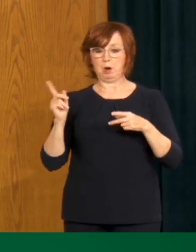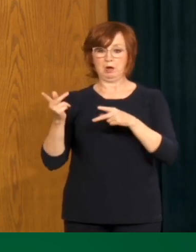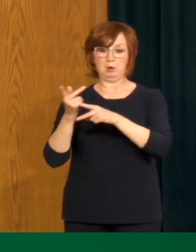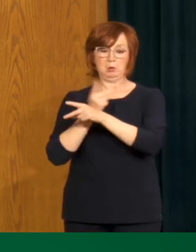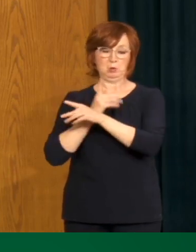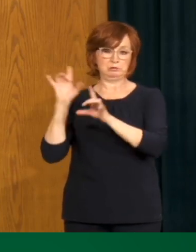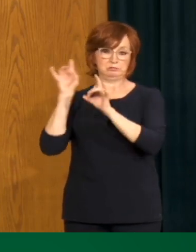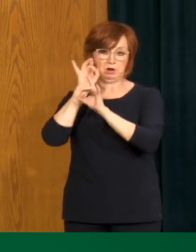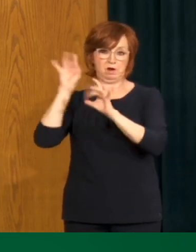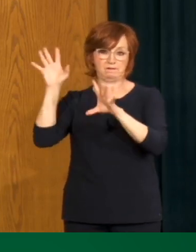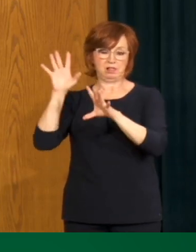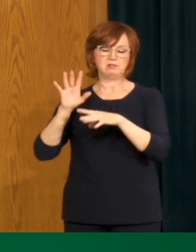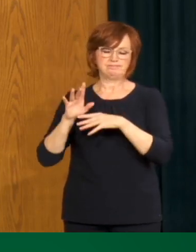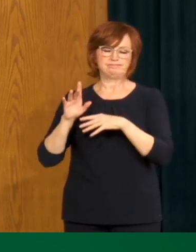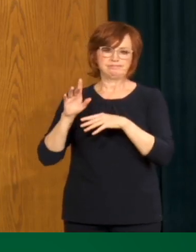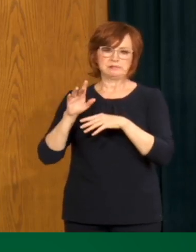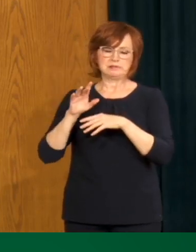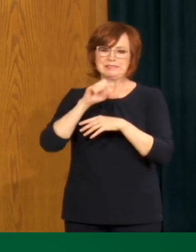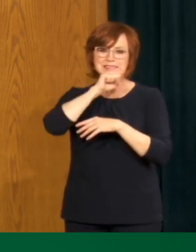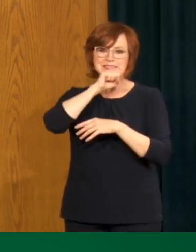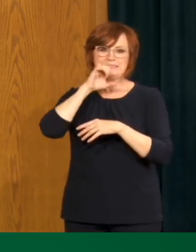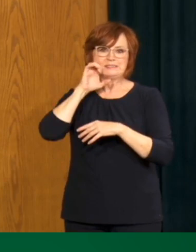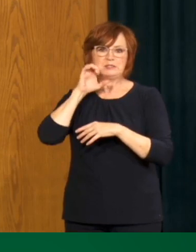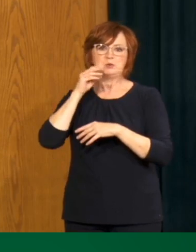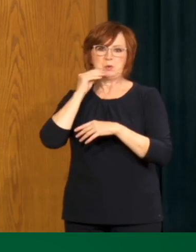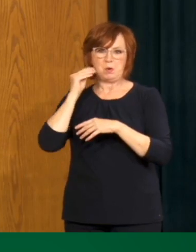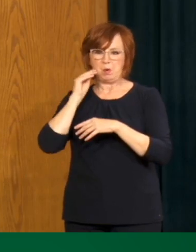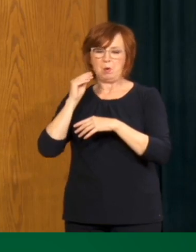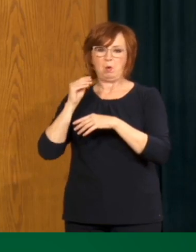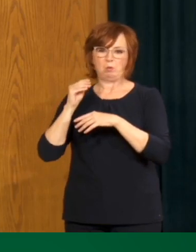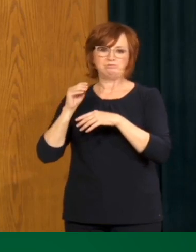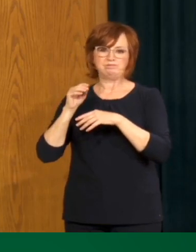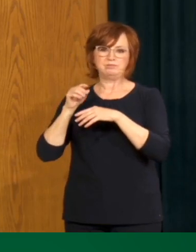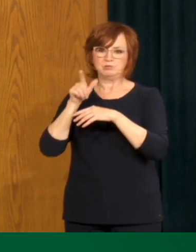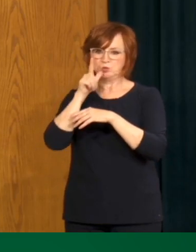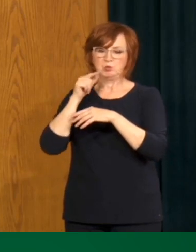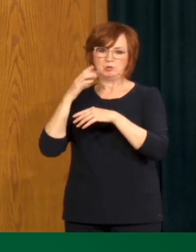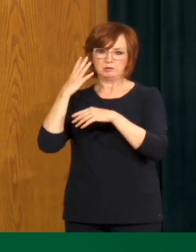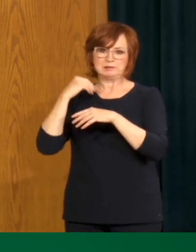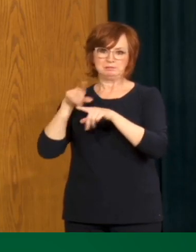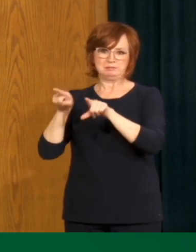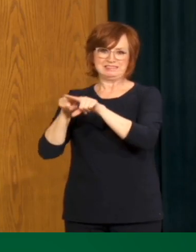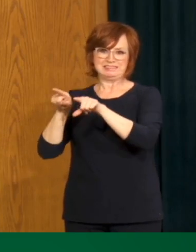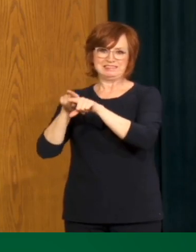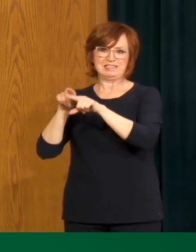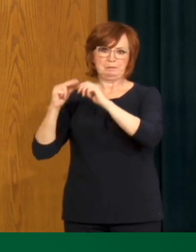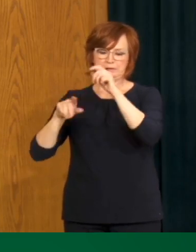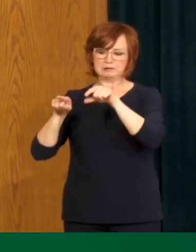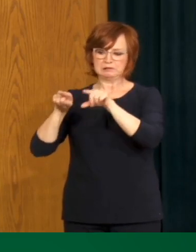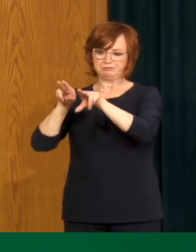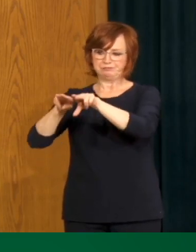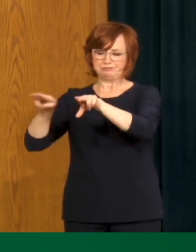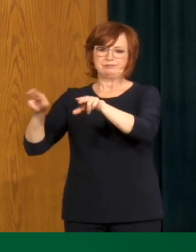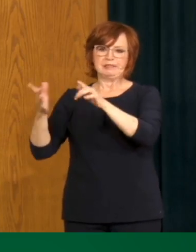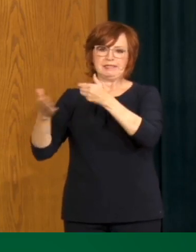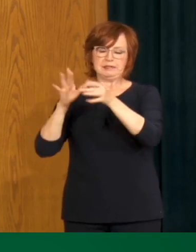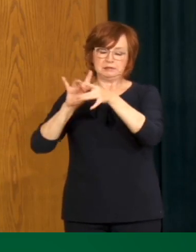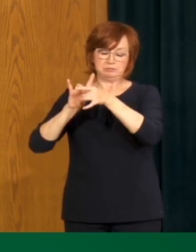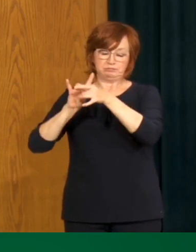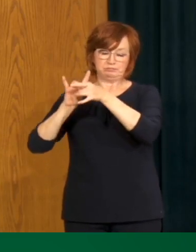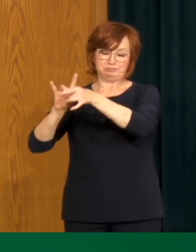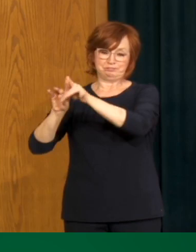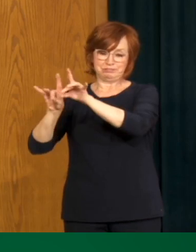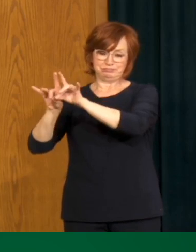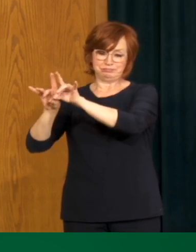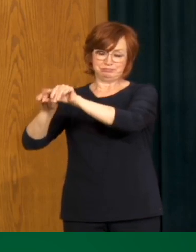have active measures in place and measures that are showing results that are protecting our family members, our seniors that are